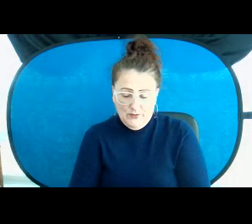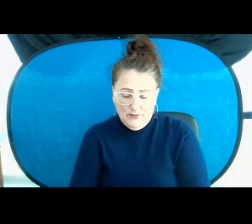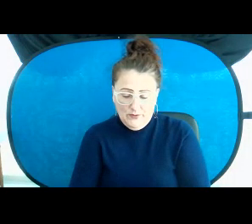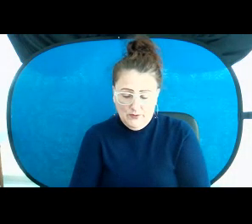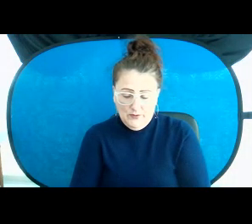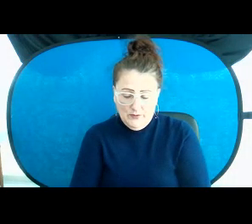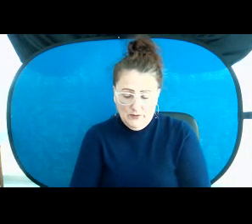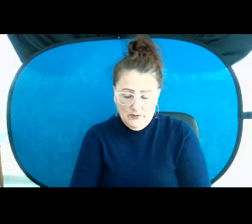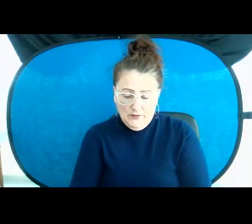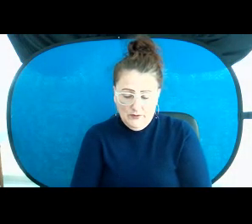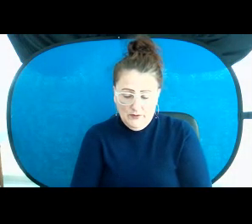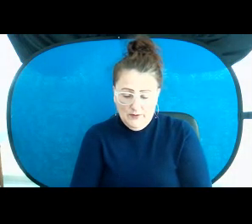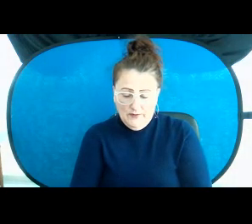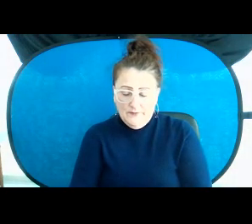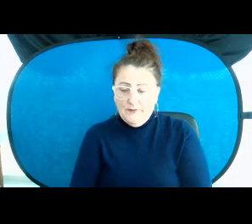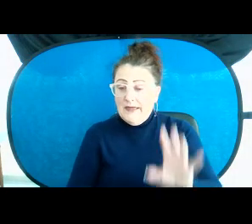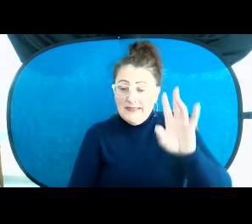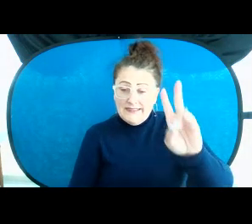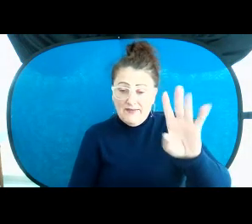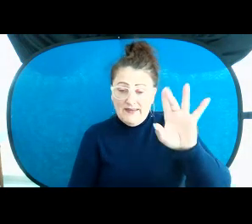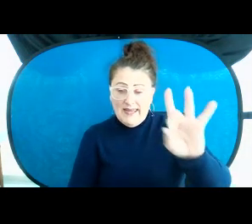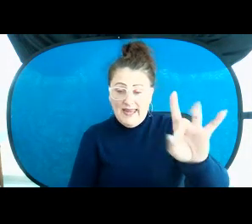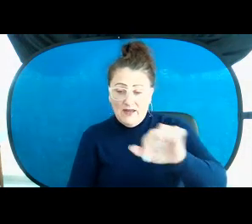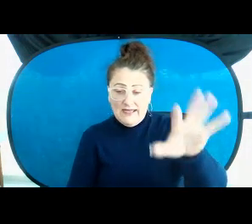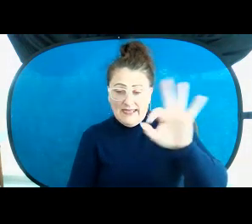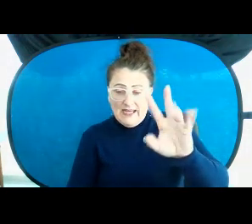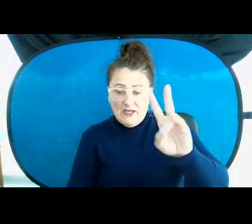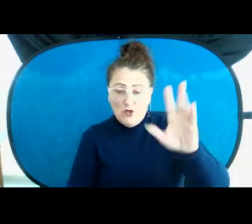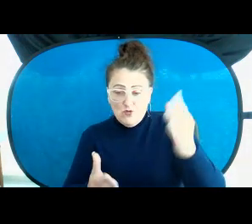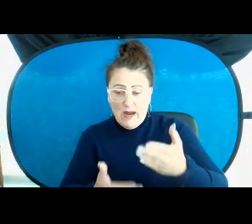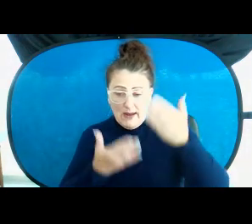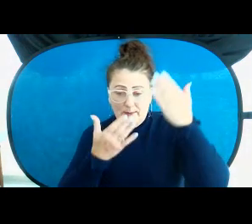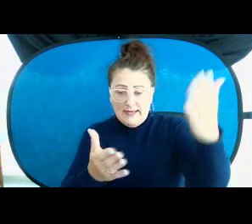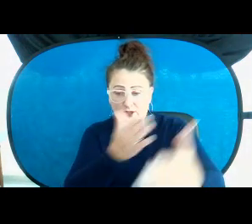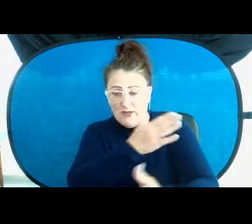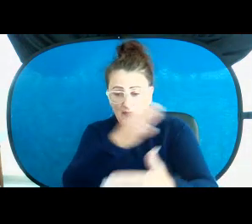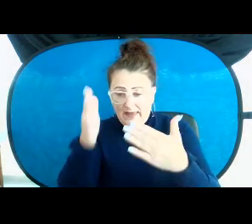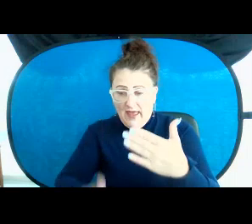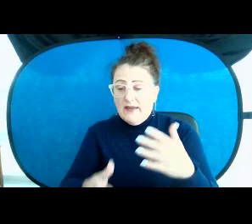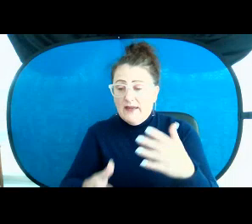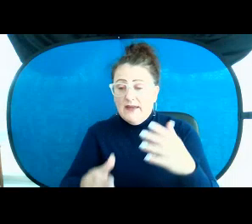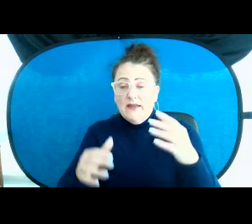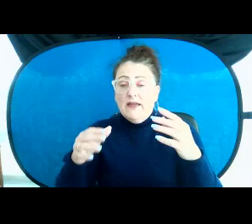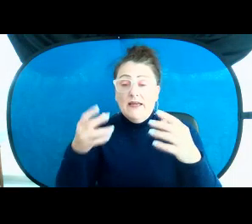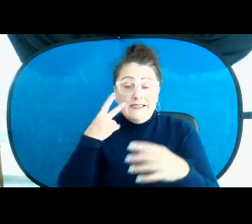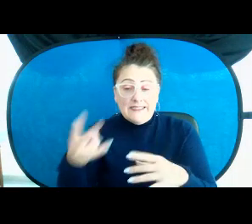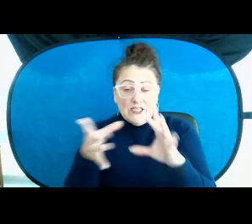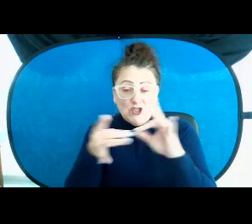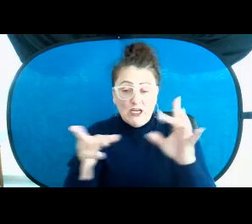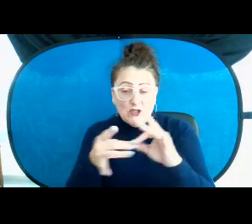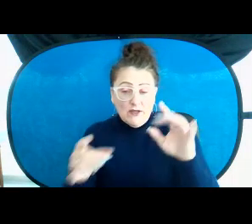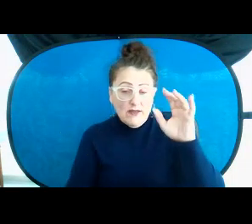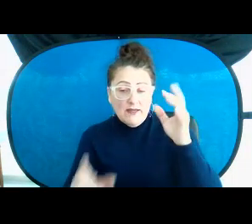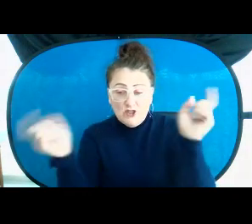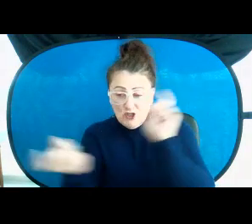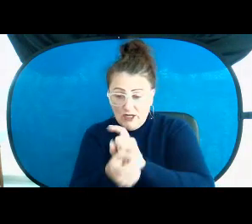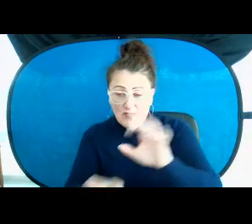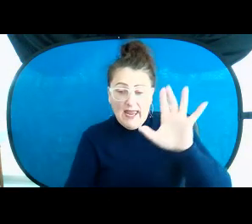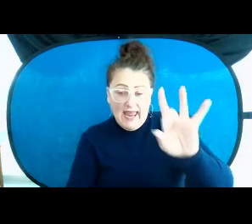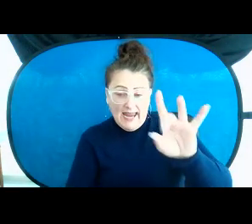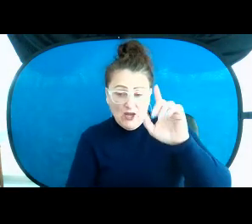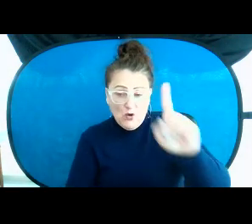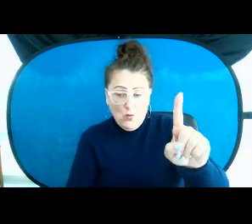Commissioners, I'll be taking tabs 78 through 92 with a recommendation at the end. Please note changes to tabs 81 and 83 as